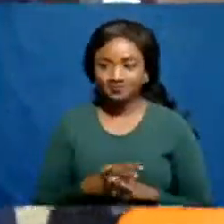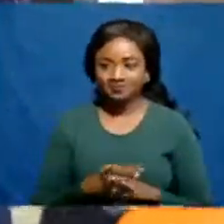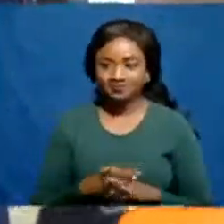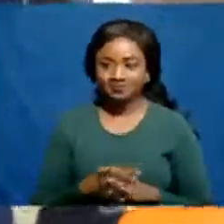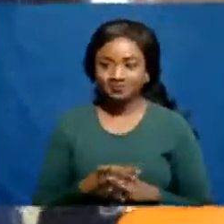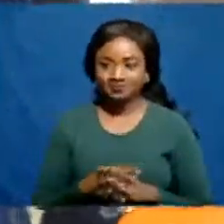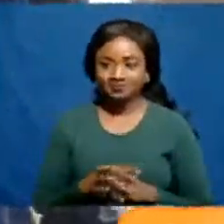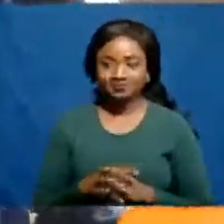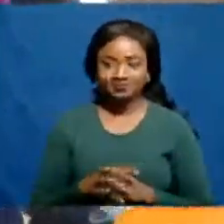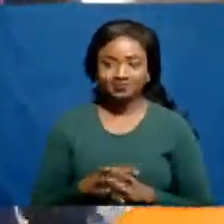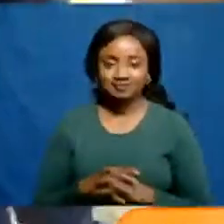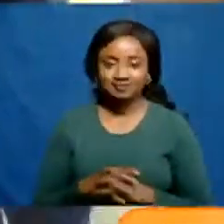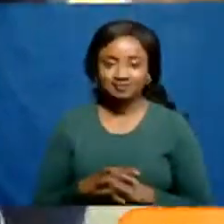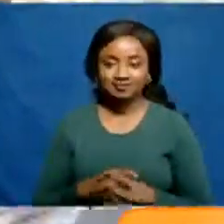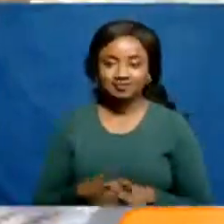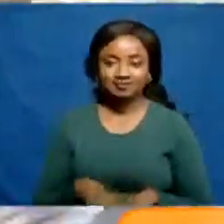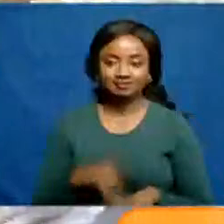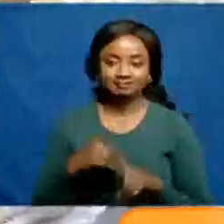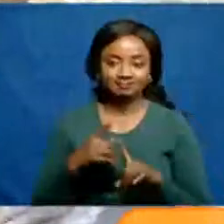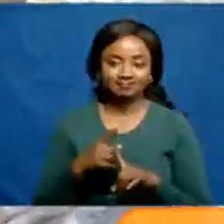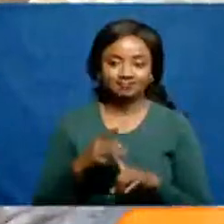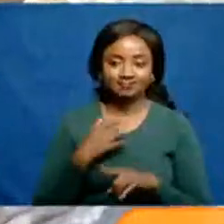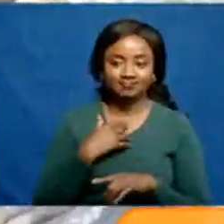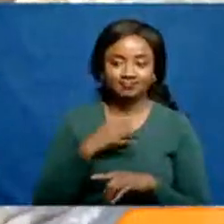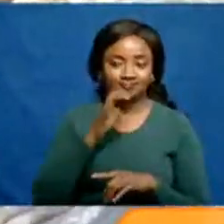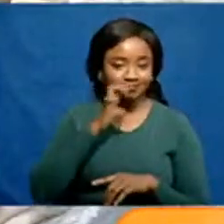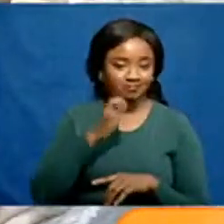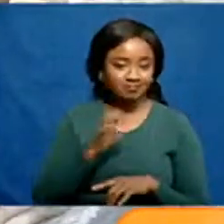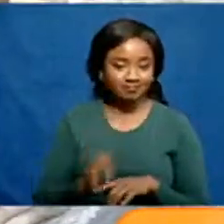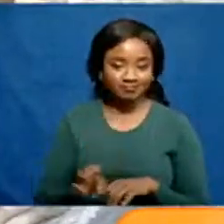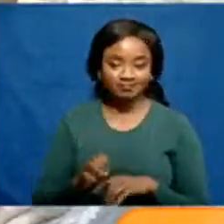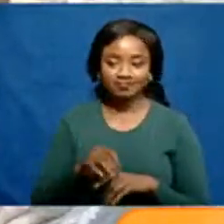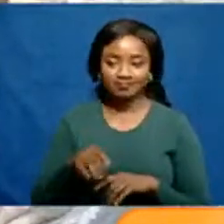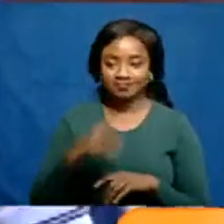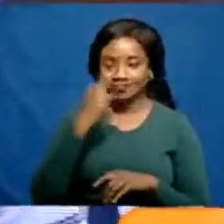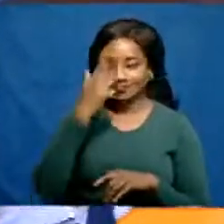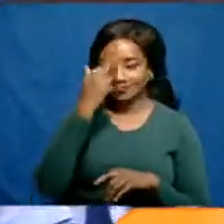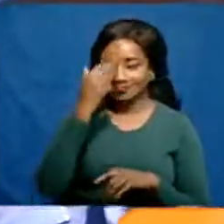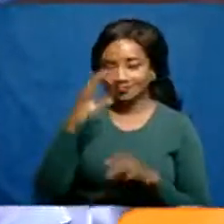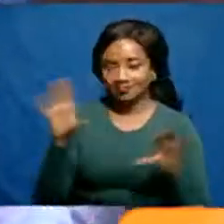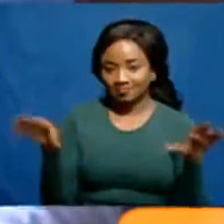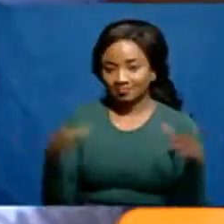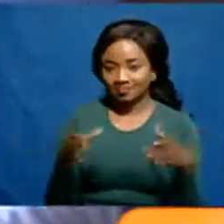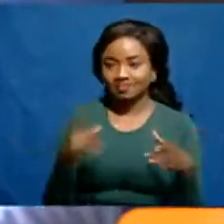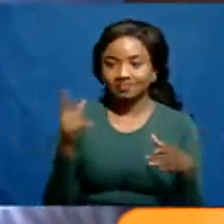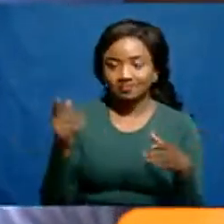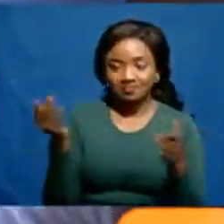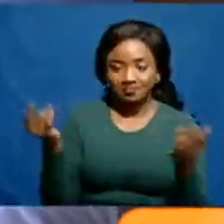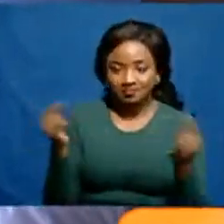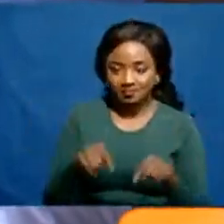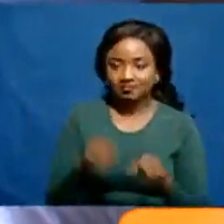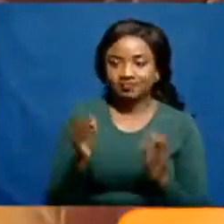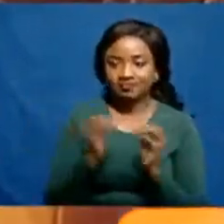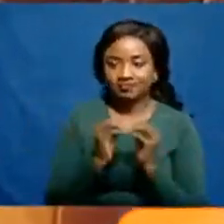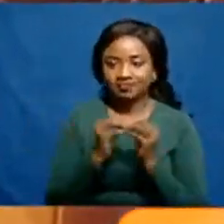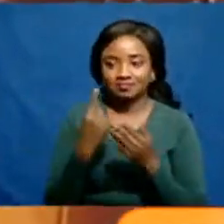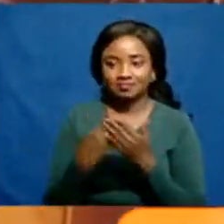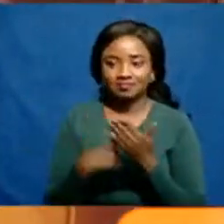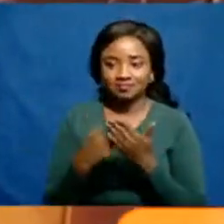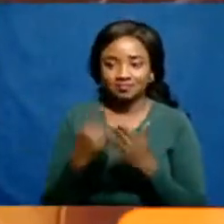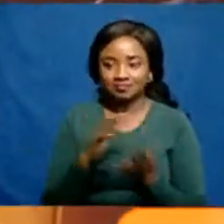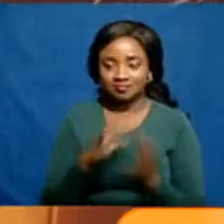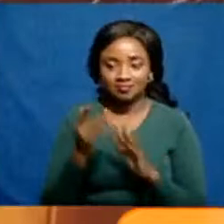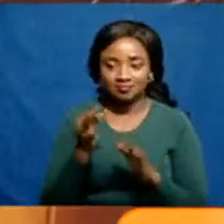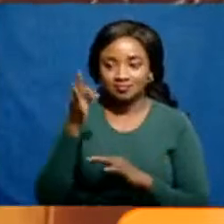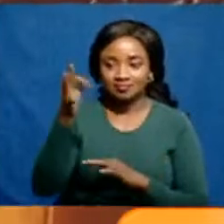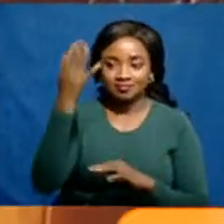senior members of the pastoralist Maa community in Kenya gather to think about what the near future holds as the sun shines stubbornly in